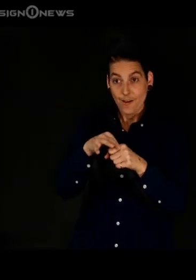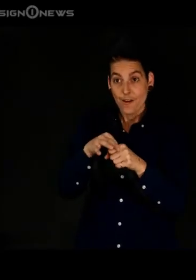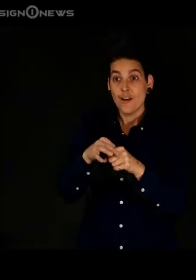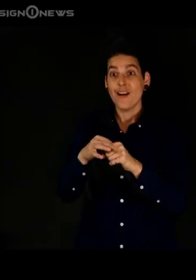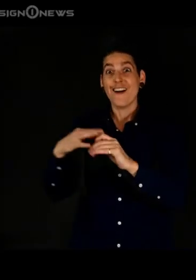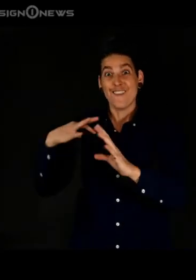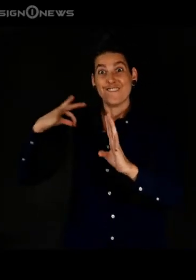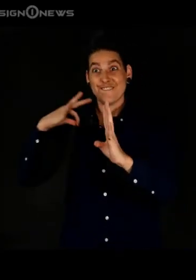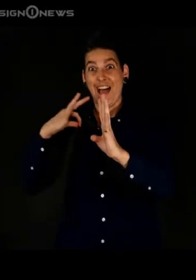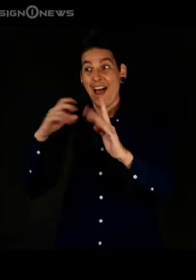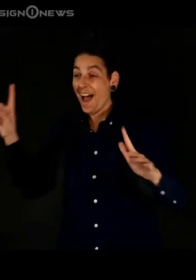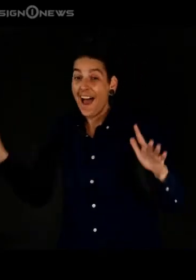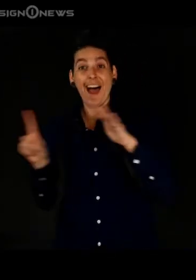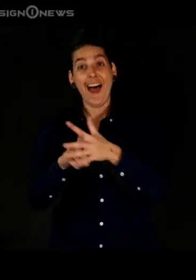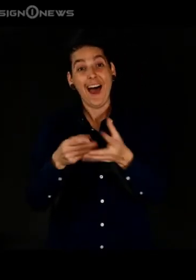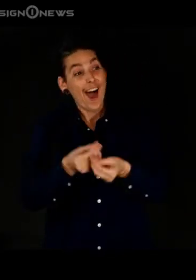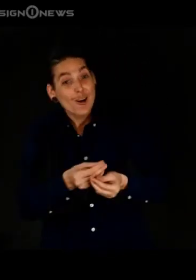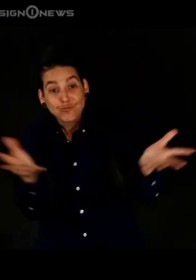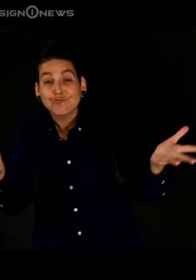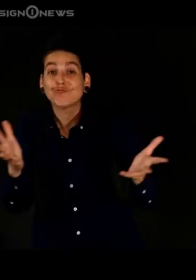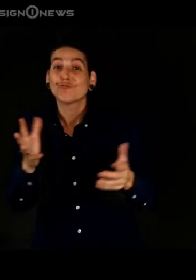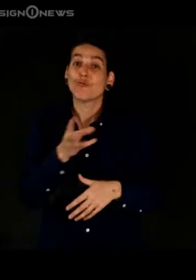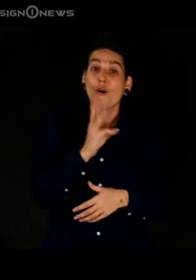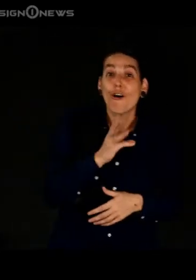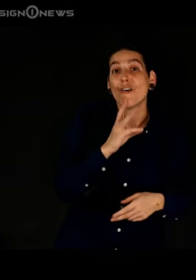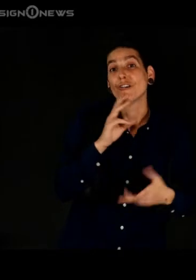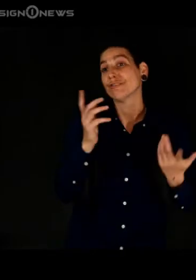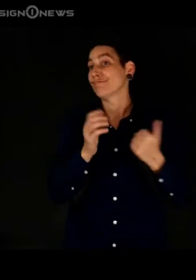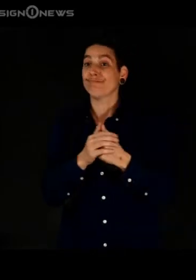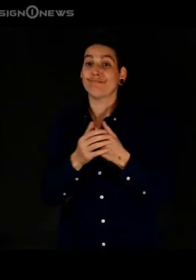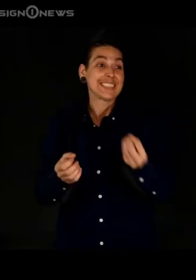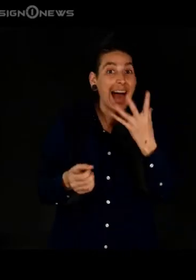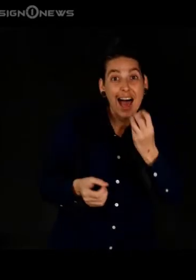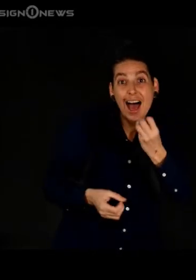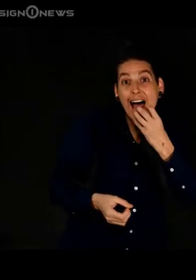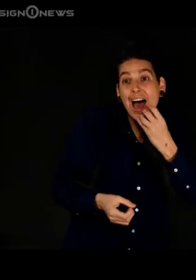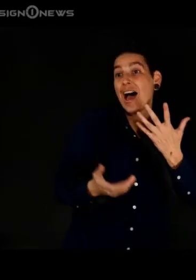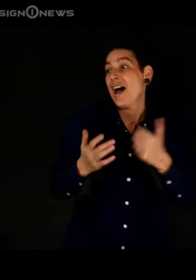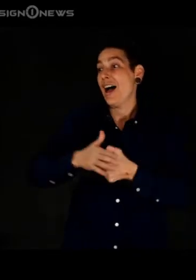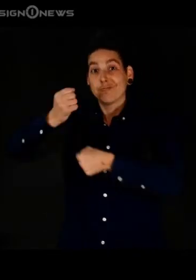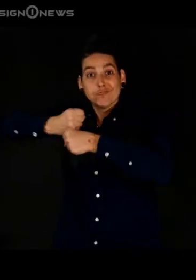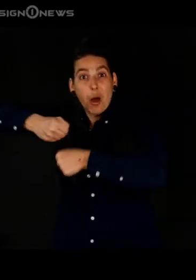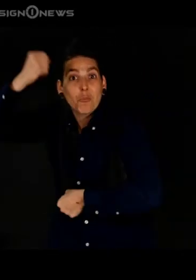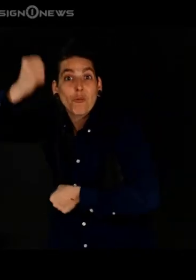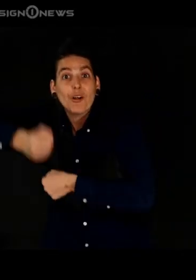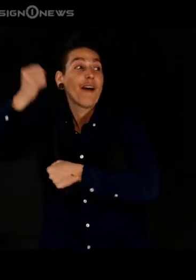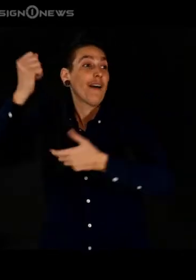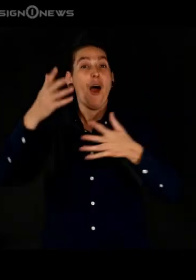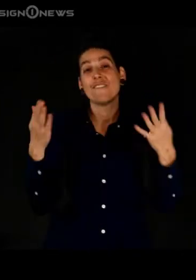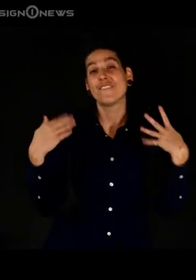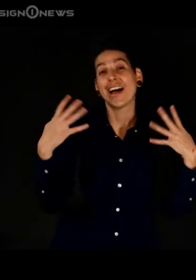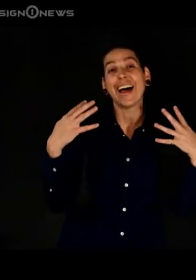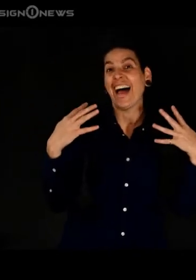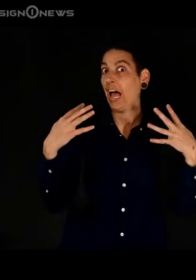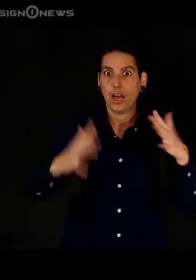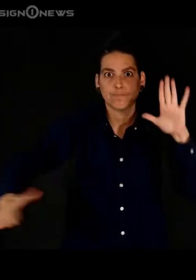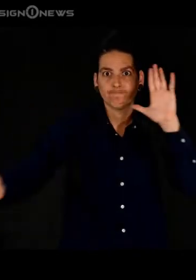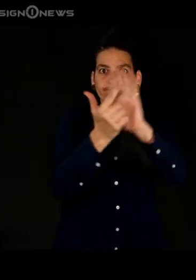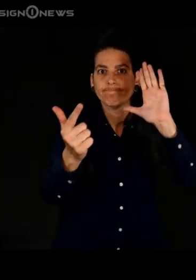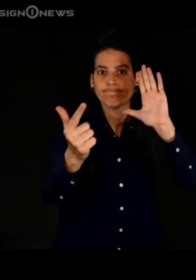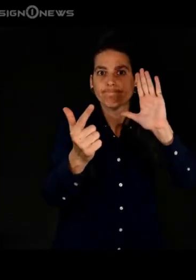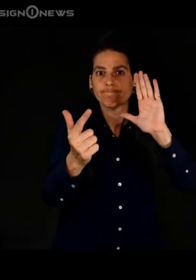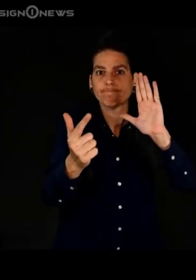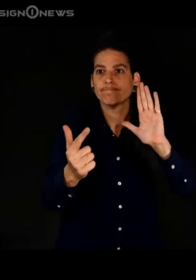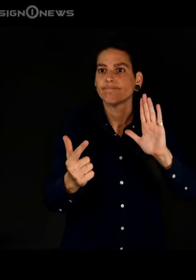and pass out anything like water, snacks, umbrellas, or fans to